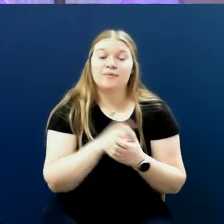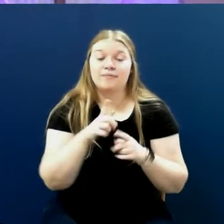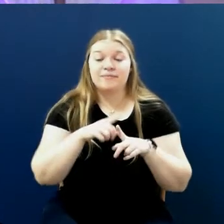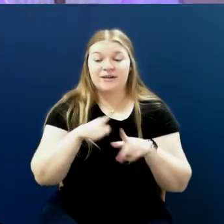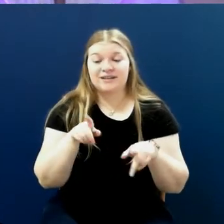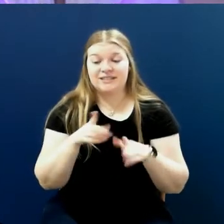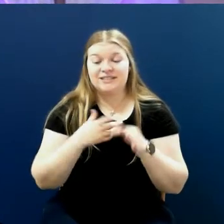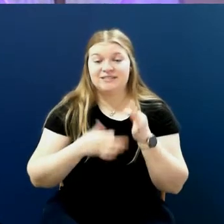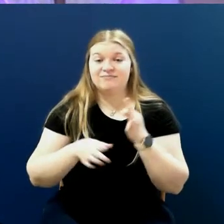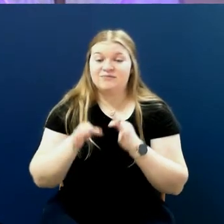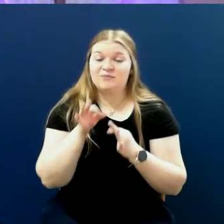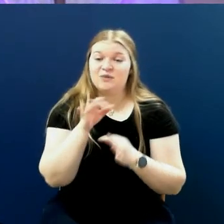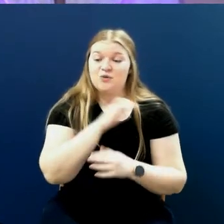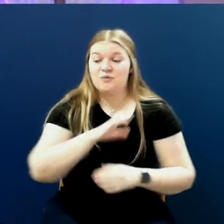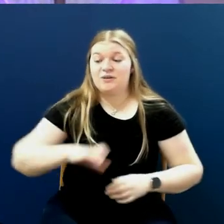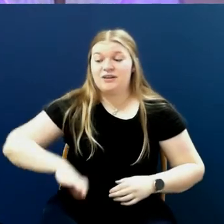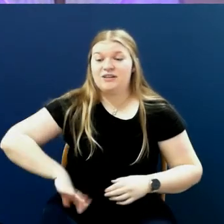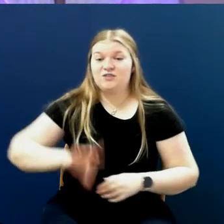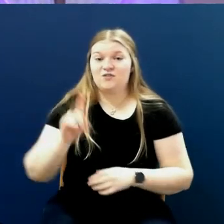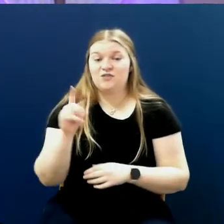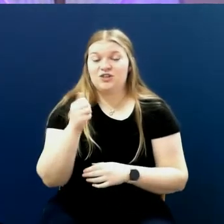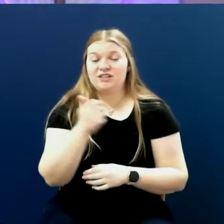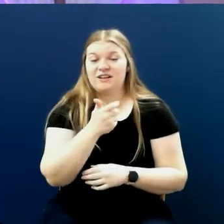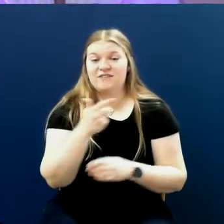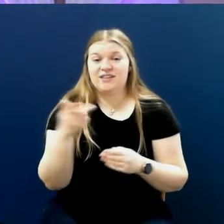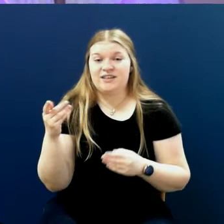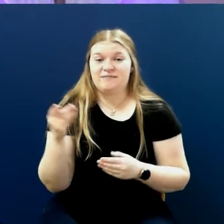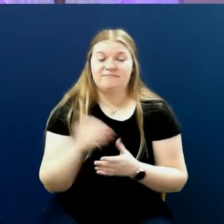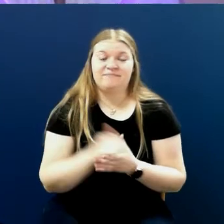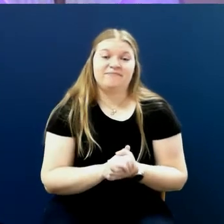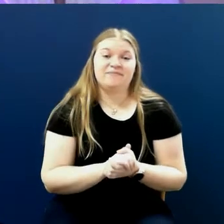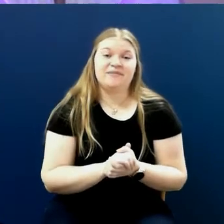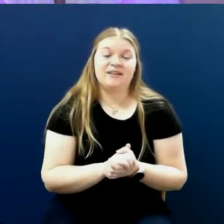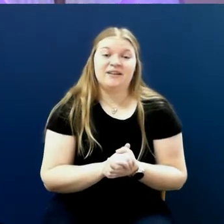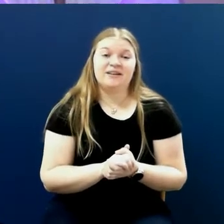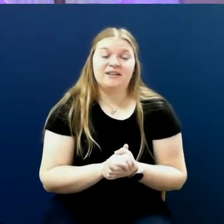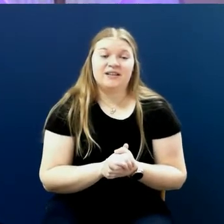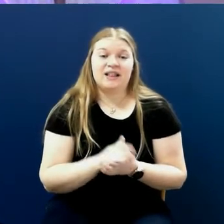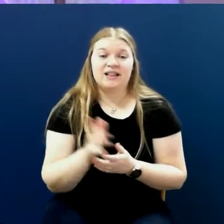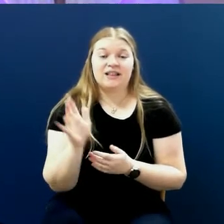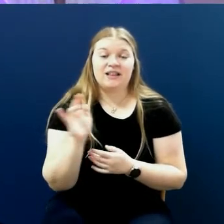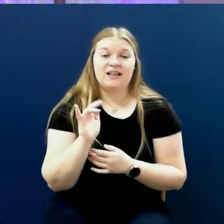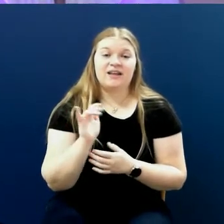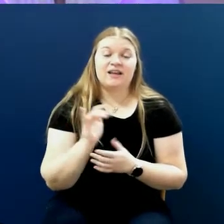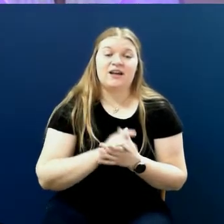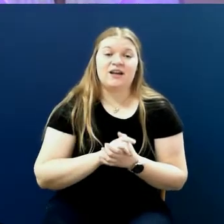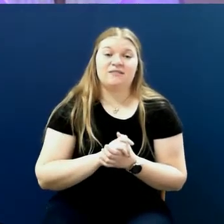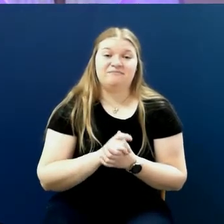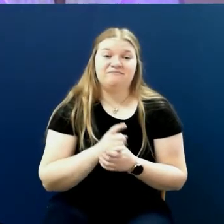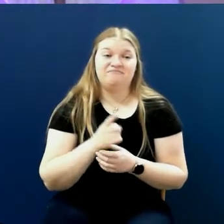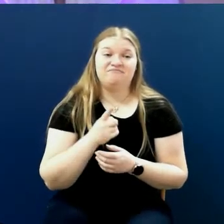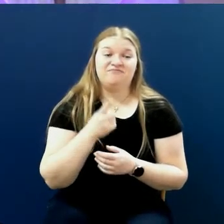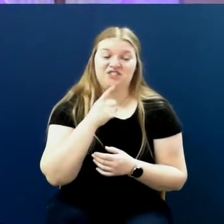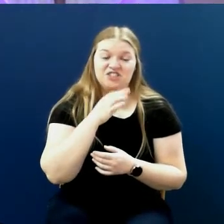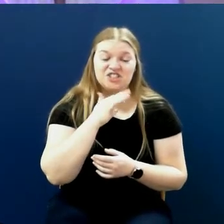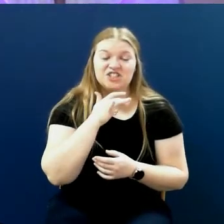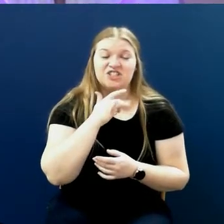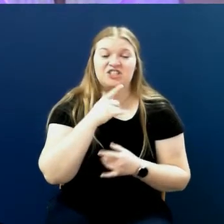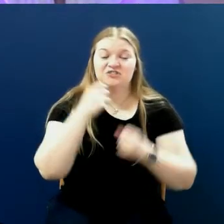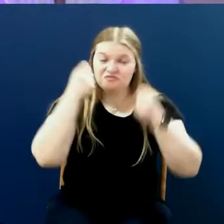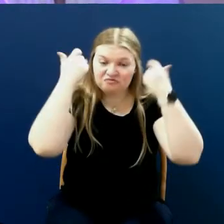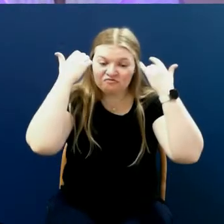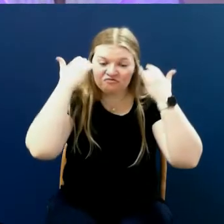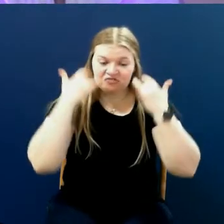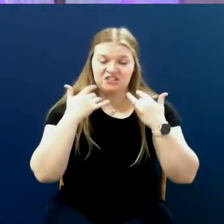Christ first in all things. Because like a dirty, sweaty,